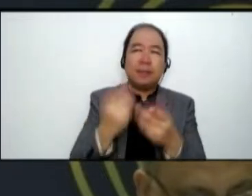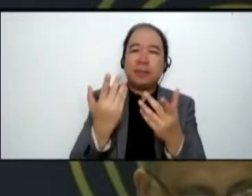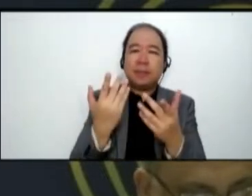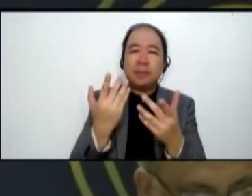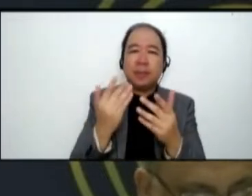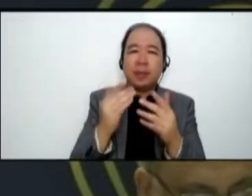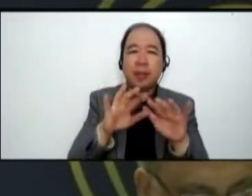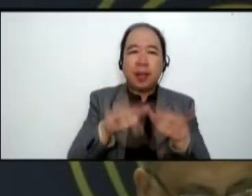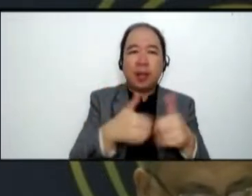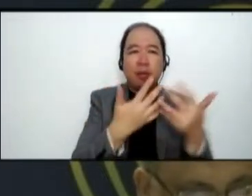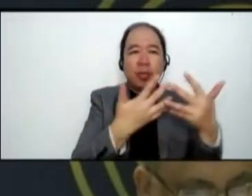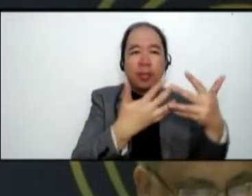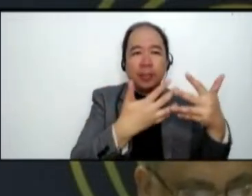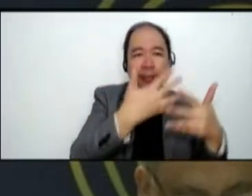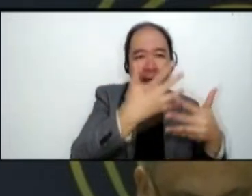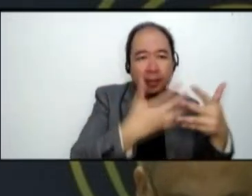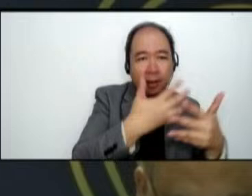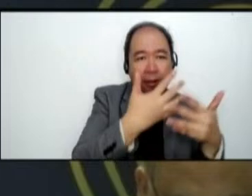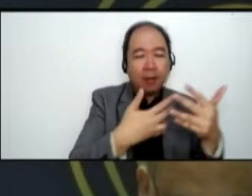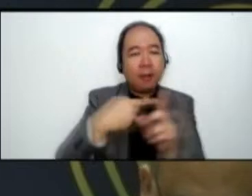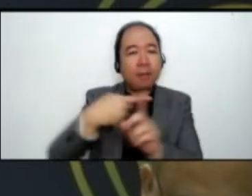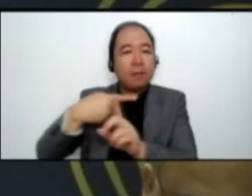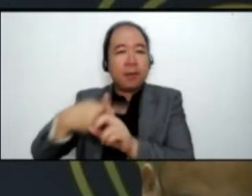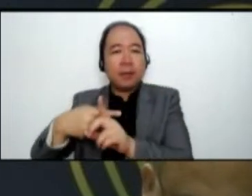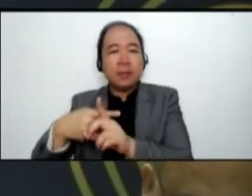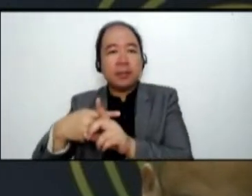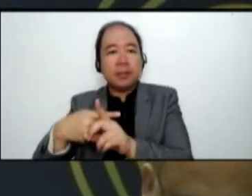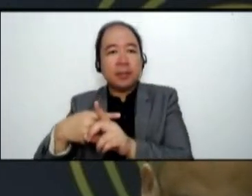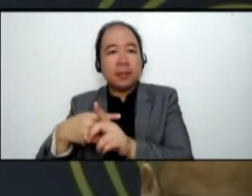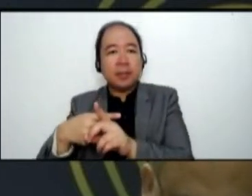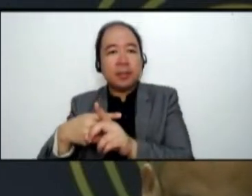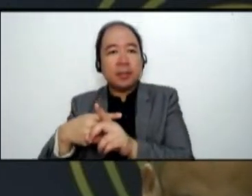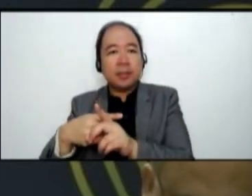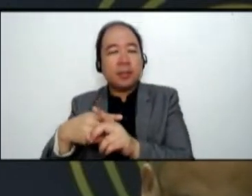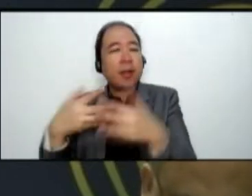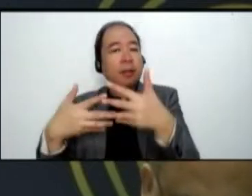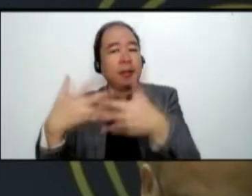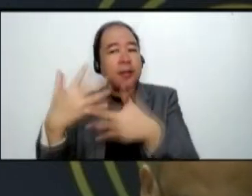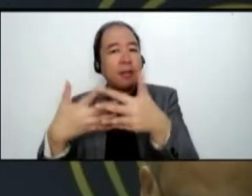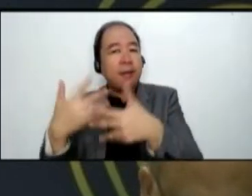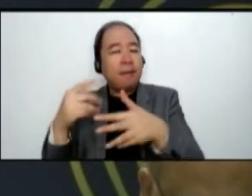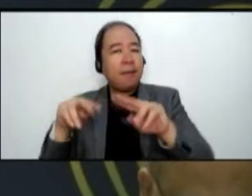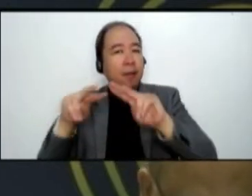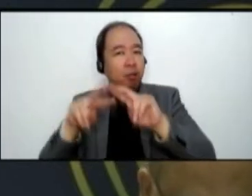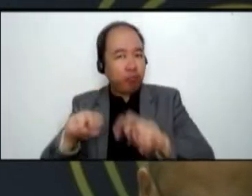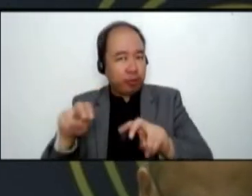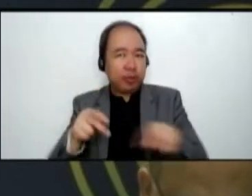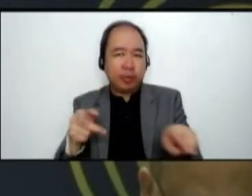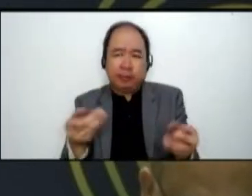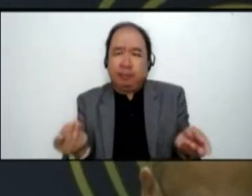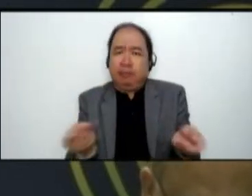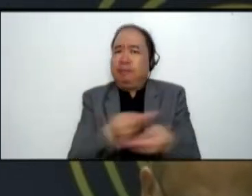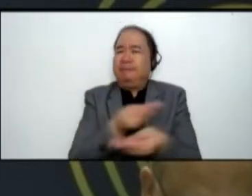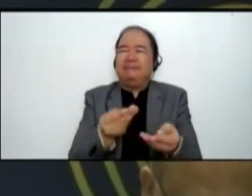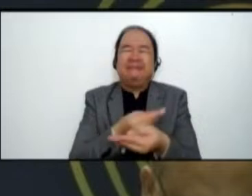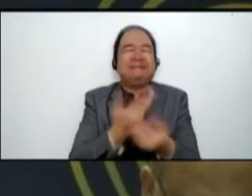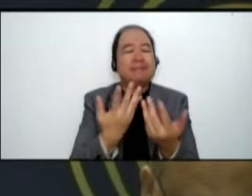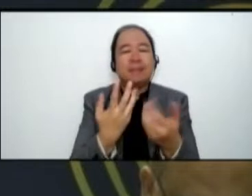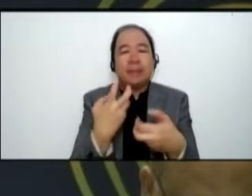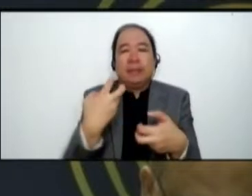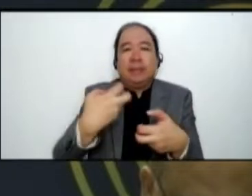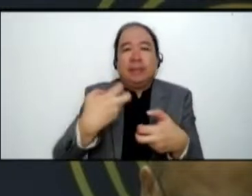data compilers and the data users, especially those who would use that data to